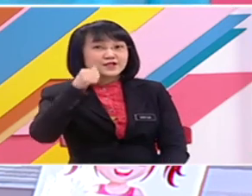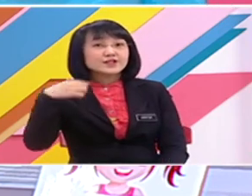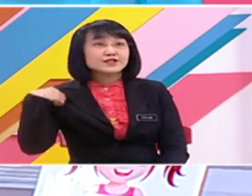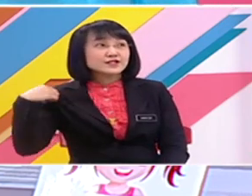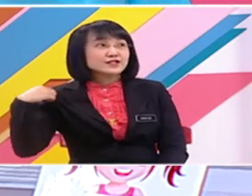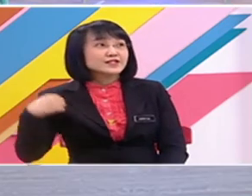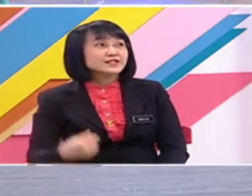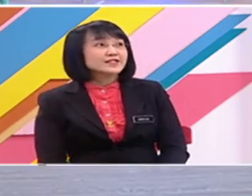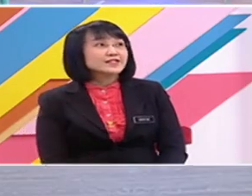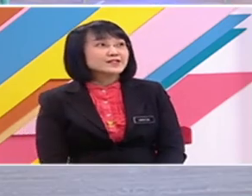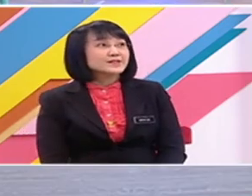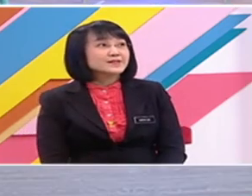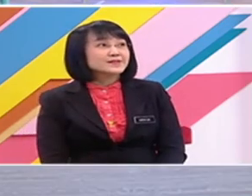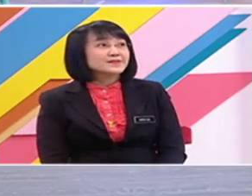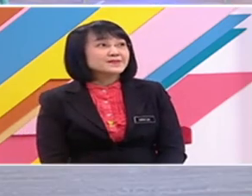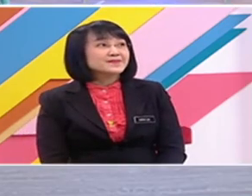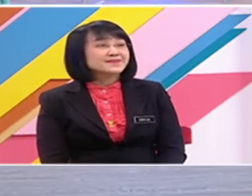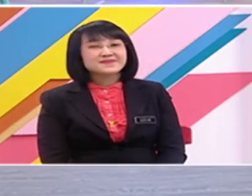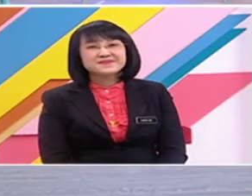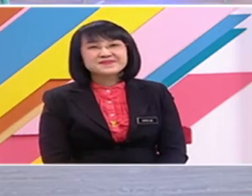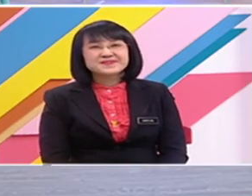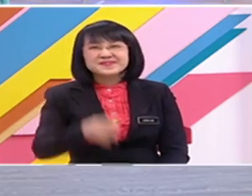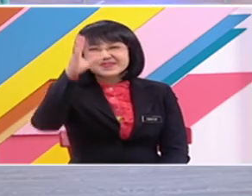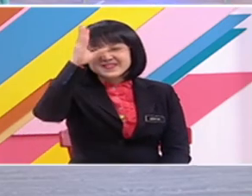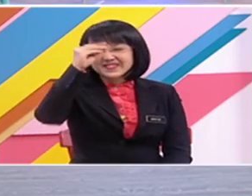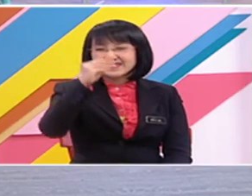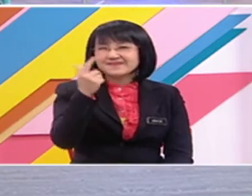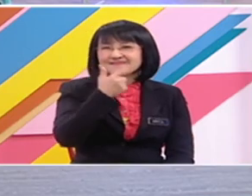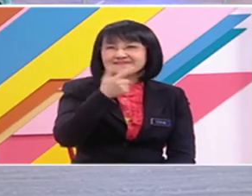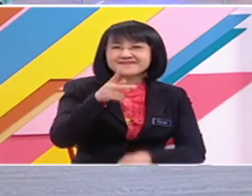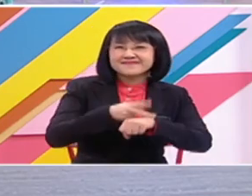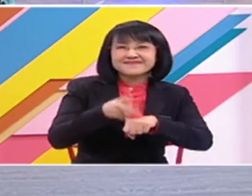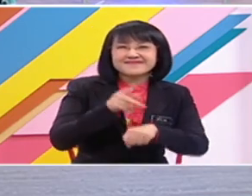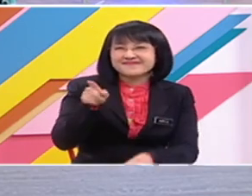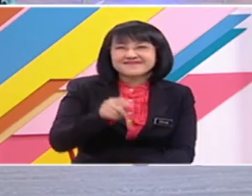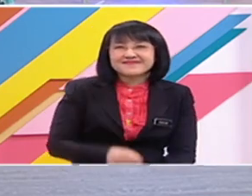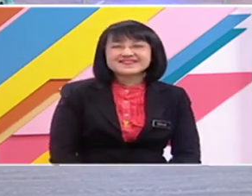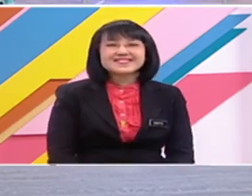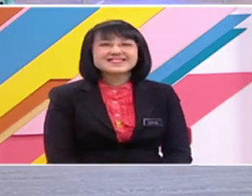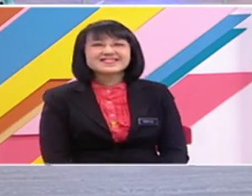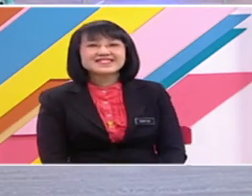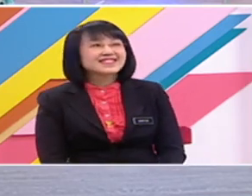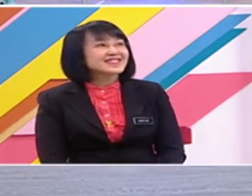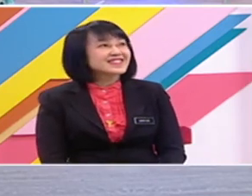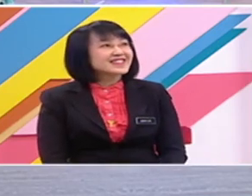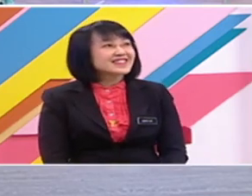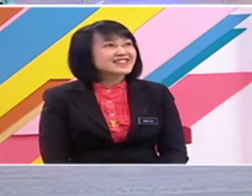don't want to wear that type of clothes. I think so. Okay, teacher, right. So this